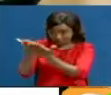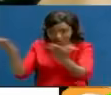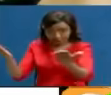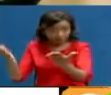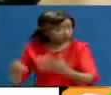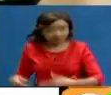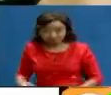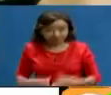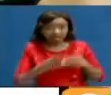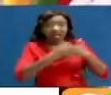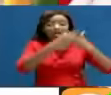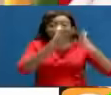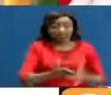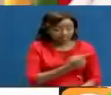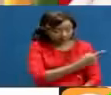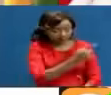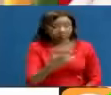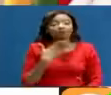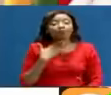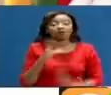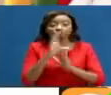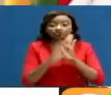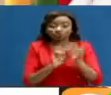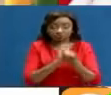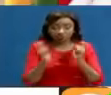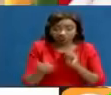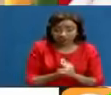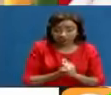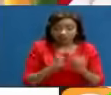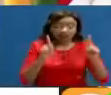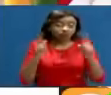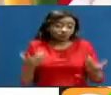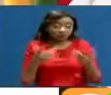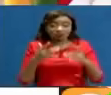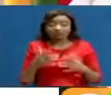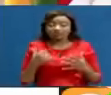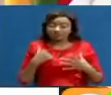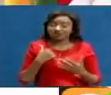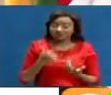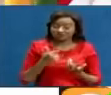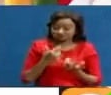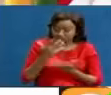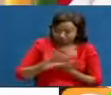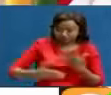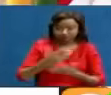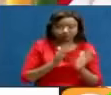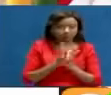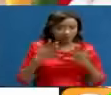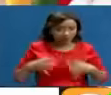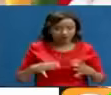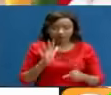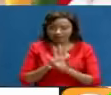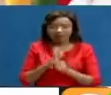people at this moment in time, and I engage with many of them, the people are concerned